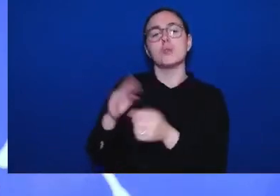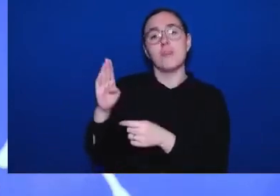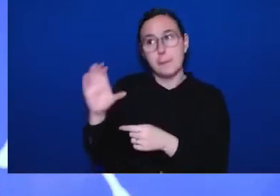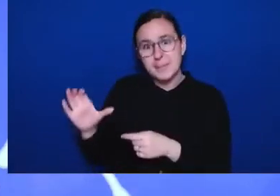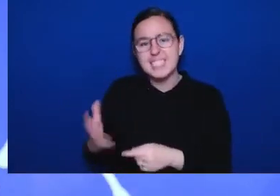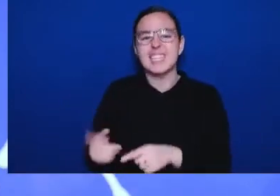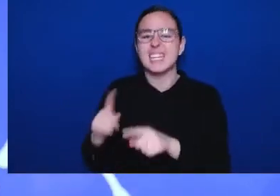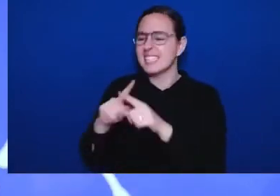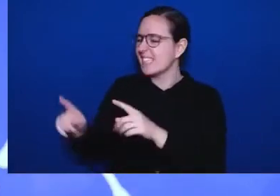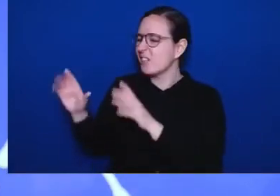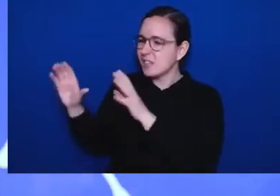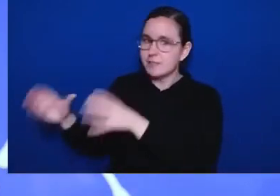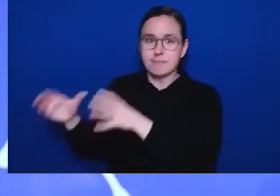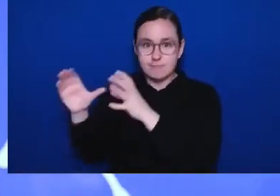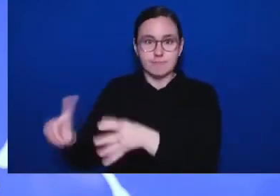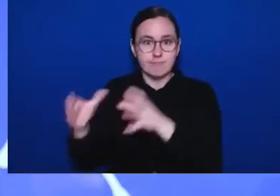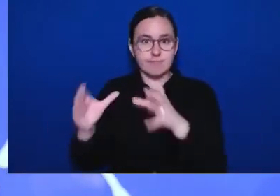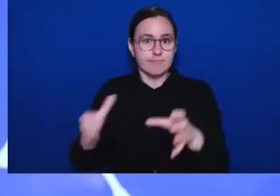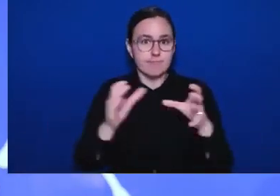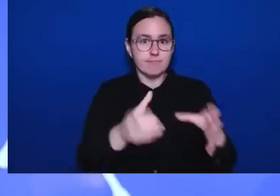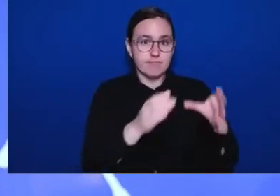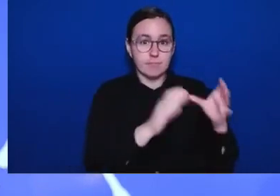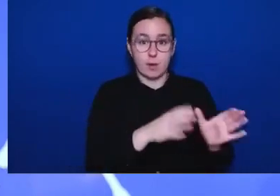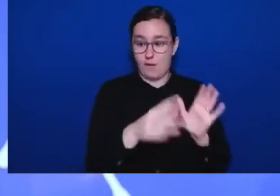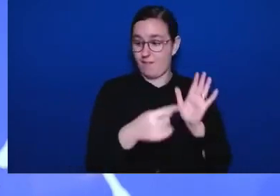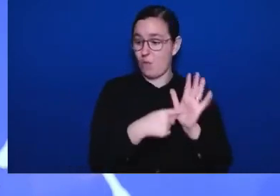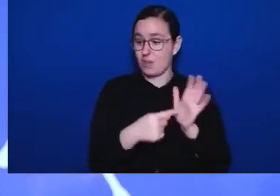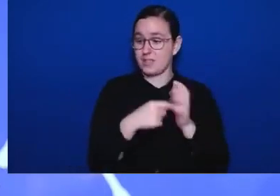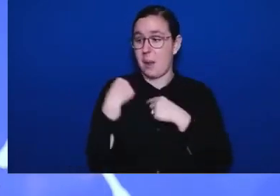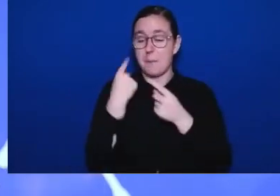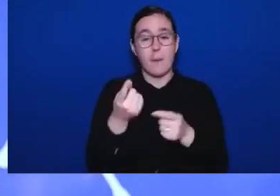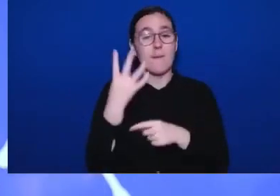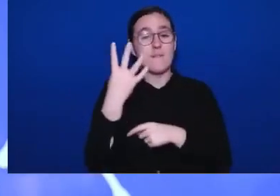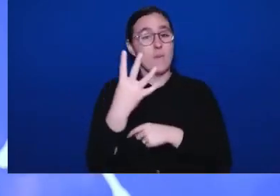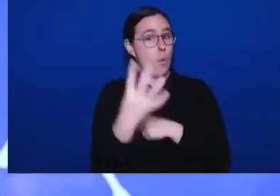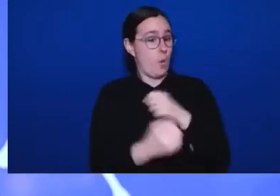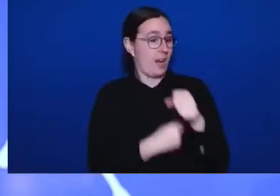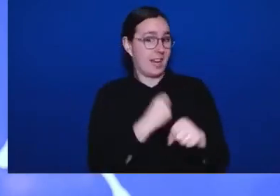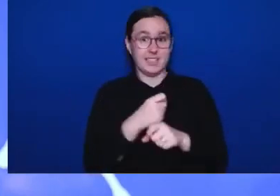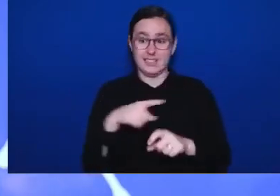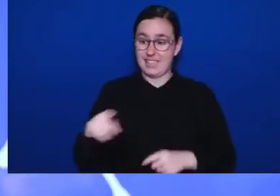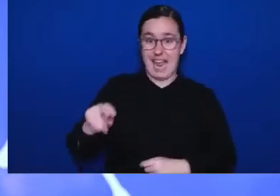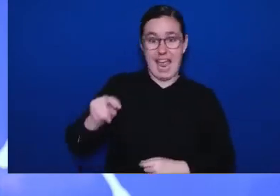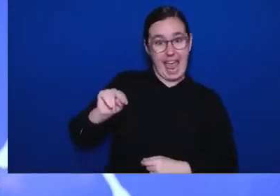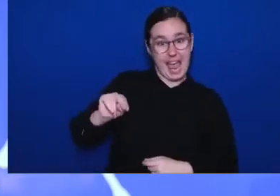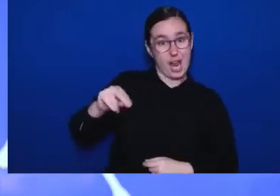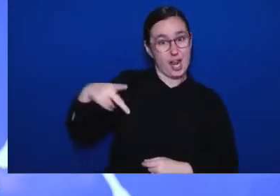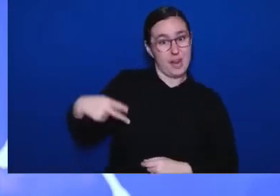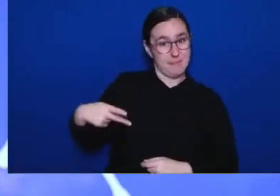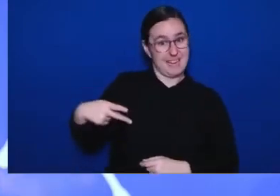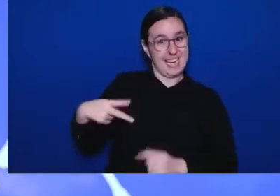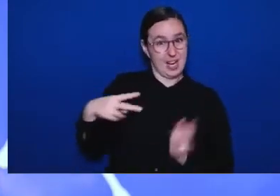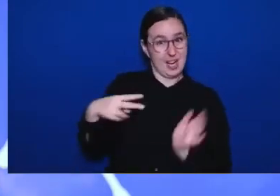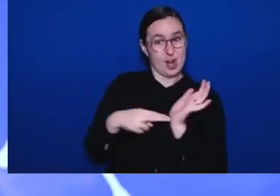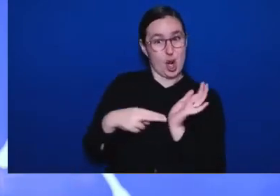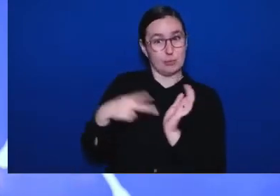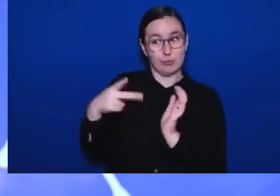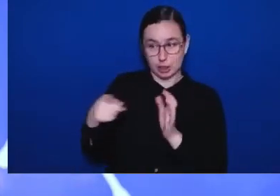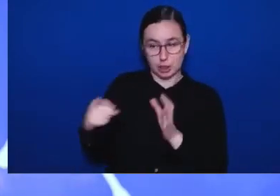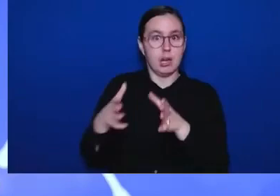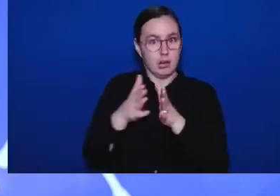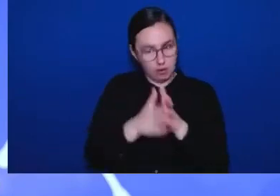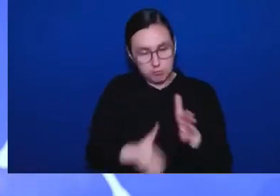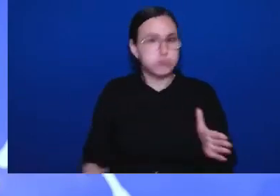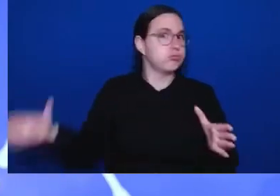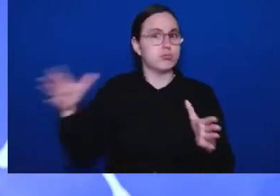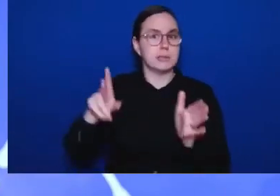nurse practitioners in our system, dramatically increased the number of nurses that work with doctors, and now are adding associate physicians to that to build